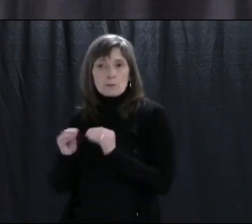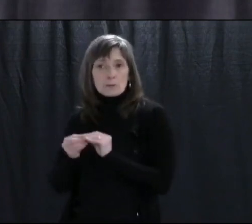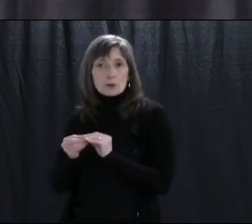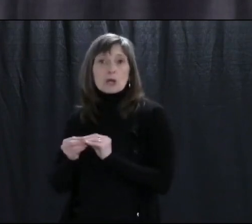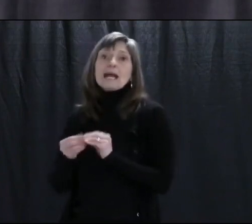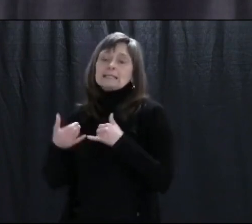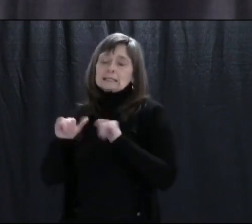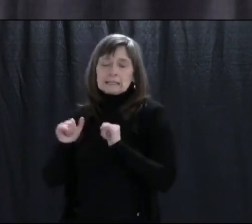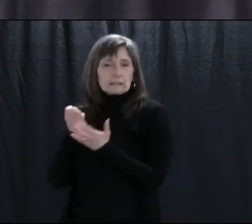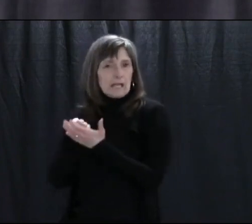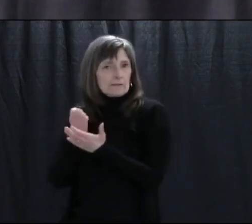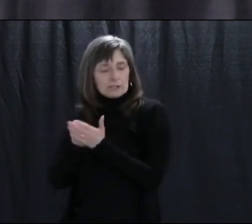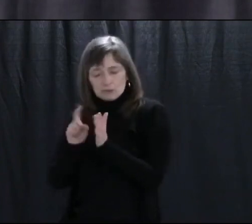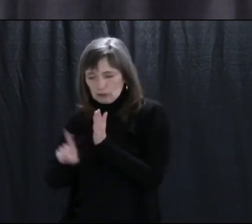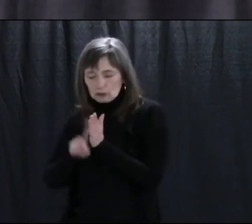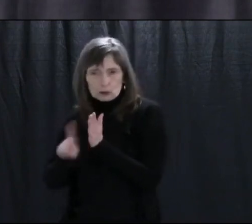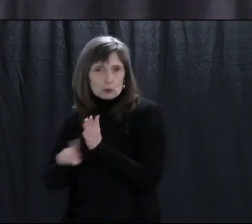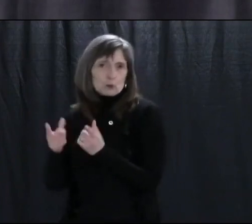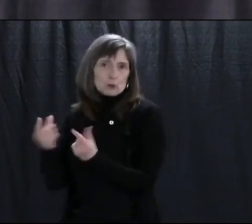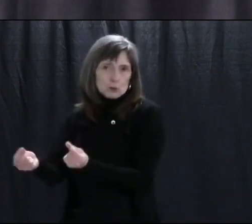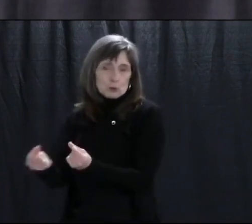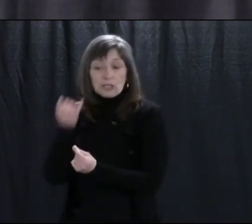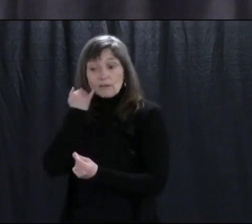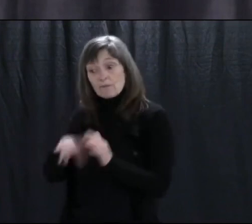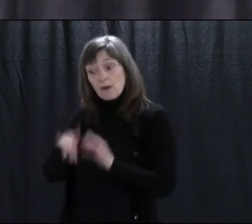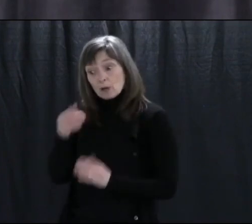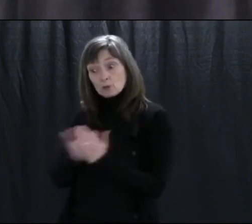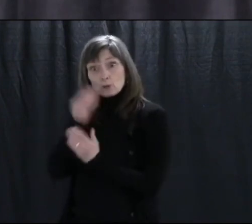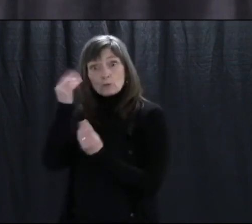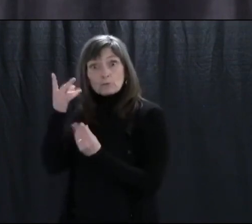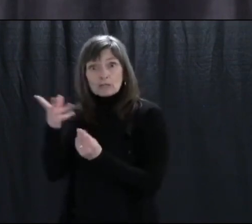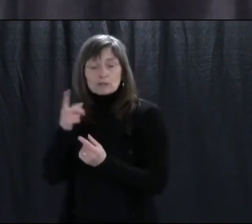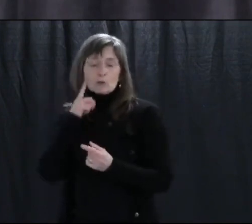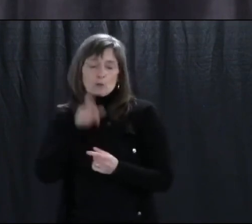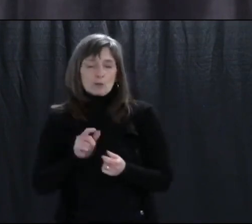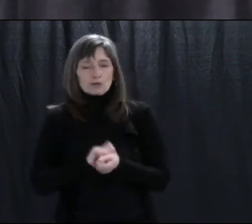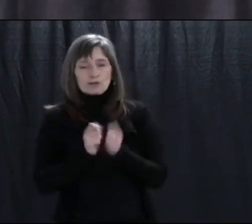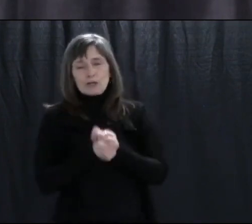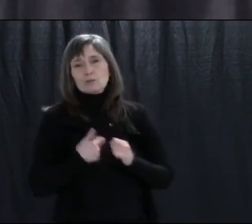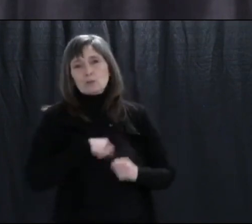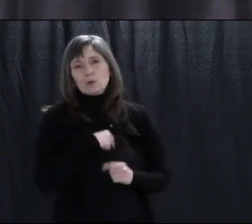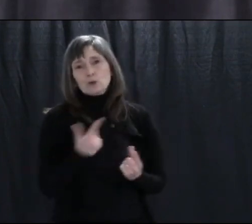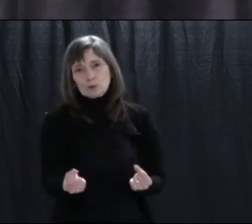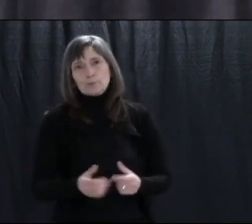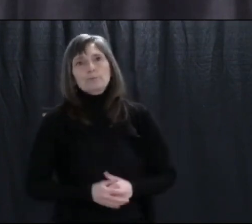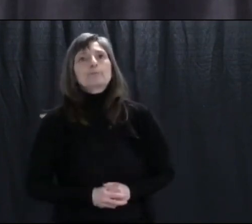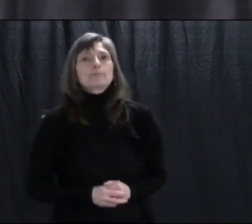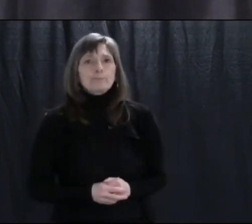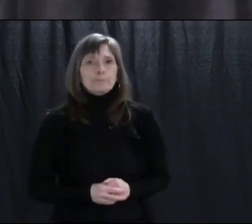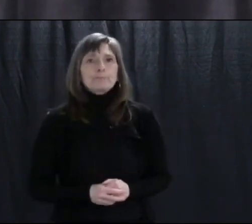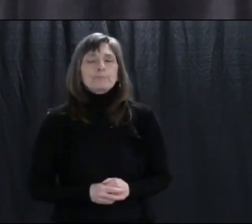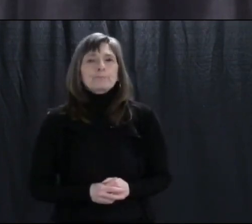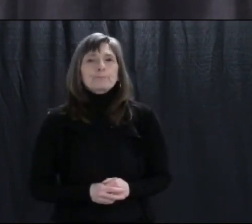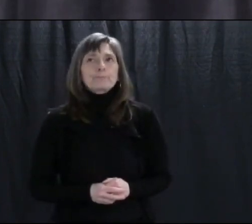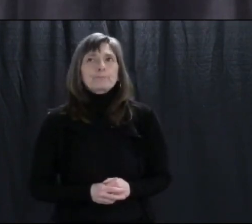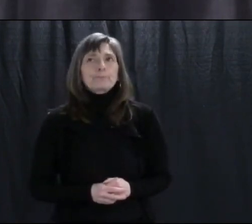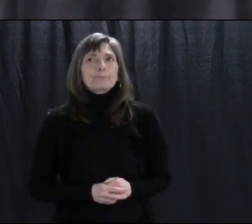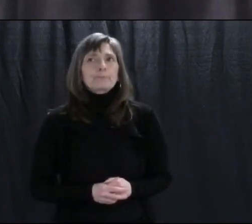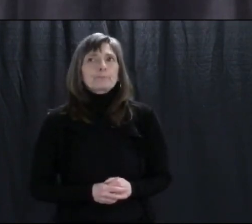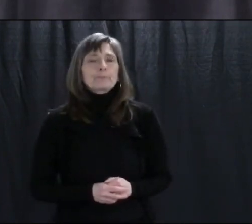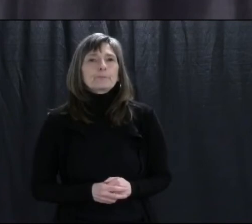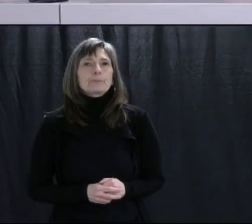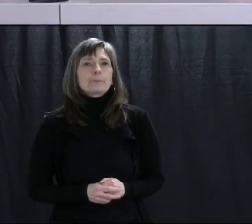information that changes the way we have to do things, then we will do that. Thank you very much. The time for questions